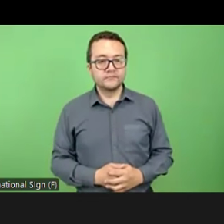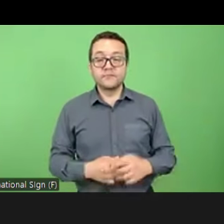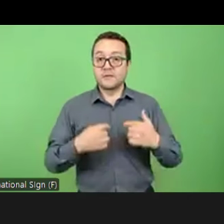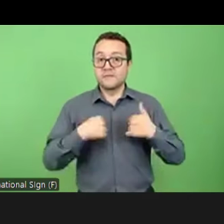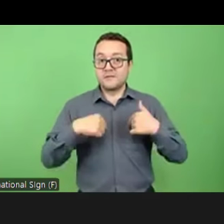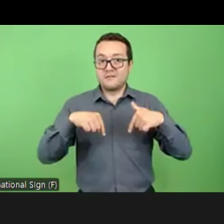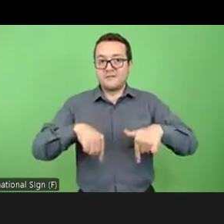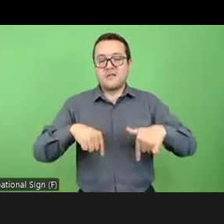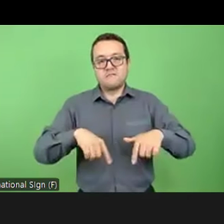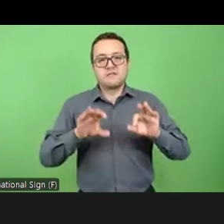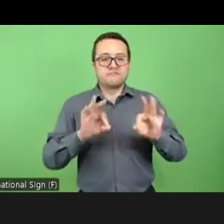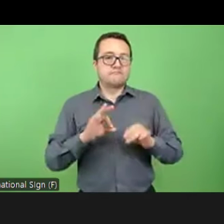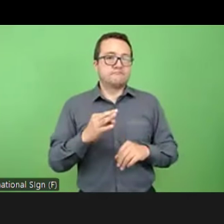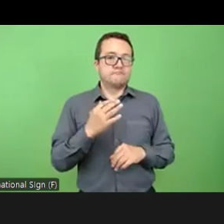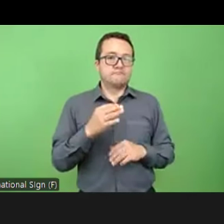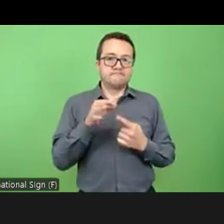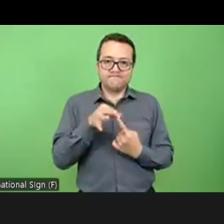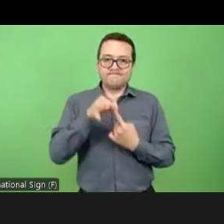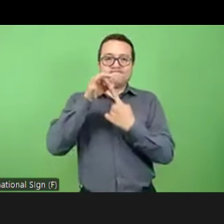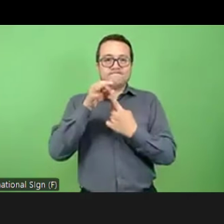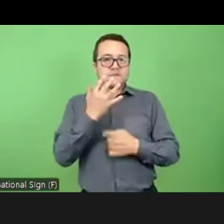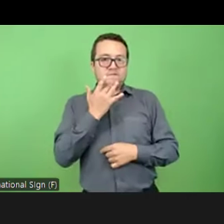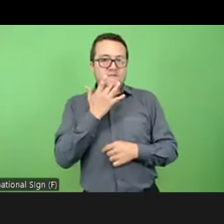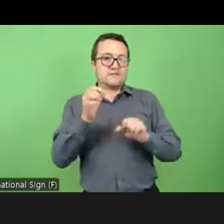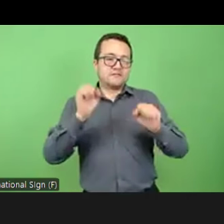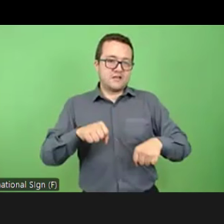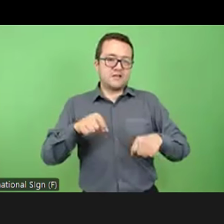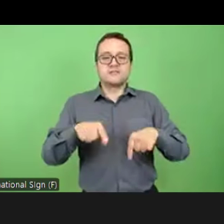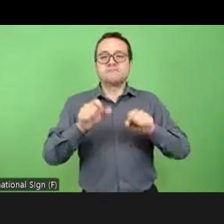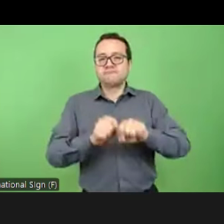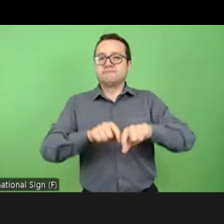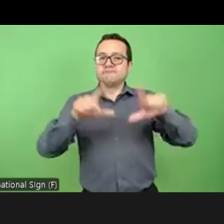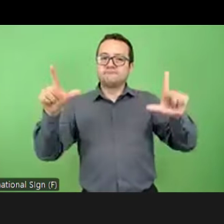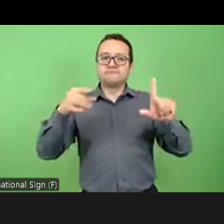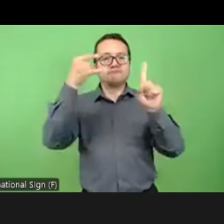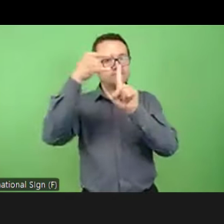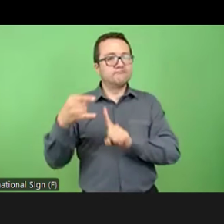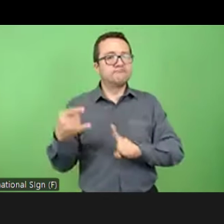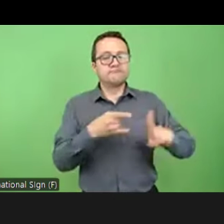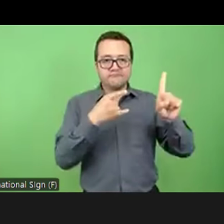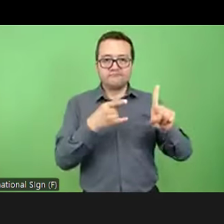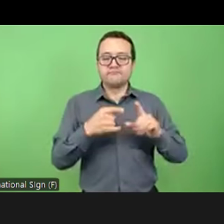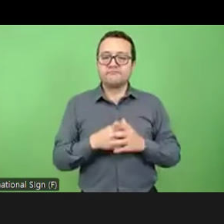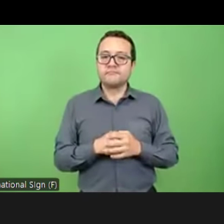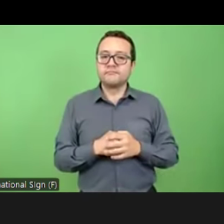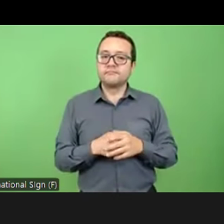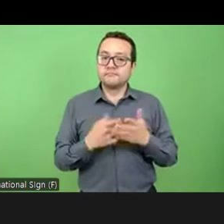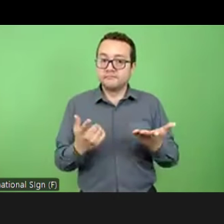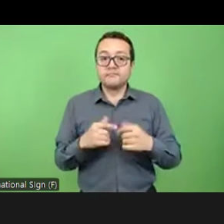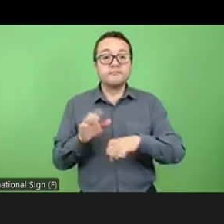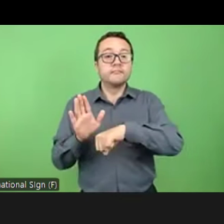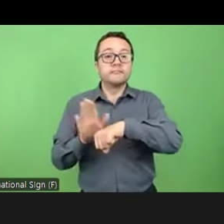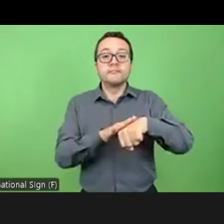el I privilegio have de the dar inicio a este privilege seminario of virtual. giving the opening Quisiera words to this señalar virtual seminar. que And este I would informe, also like publicado el